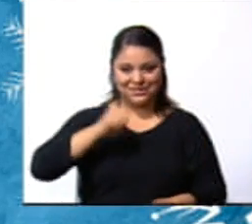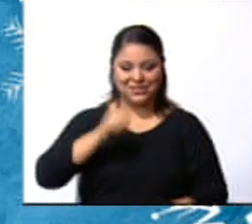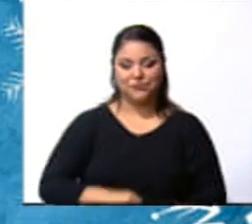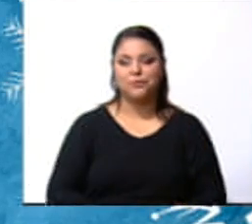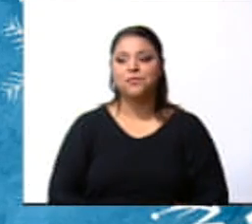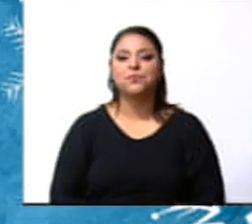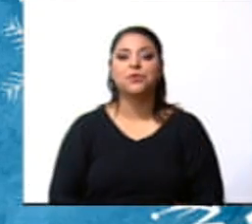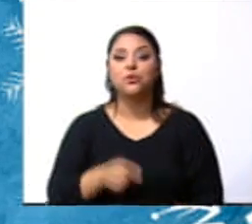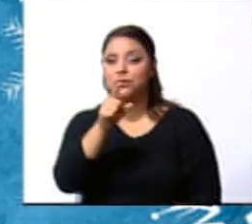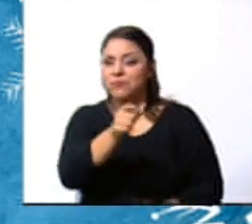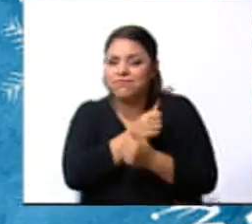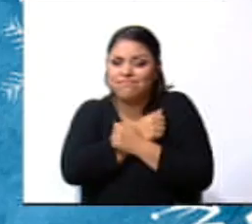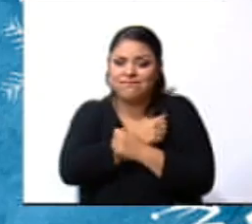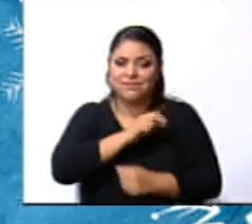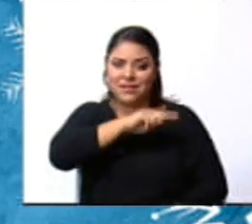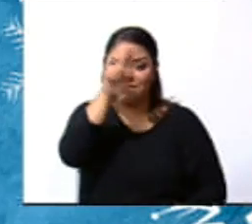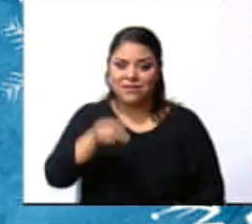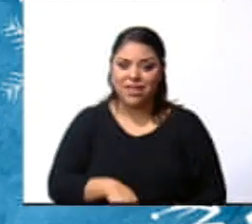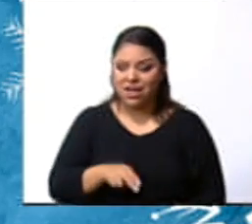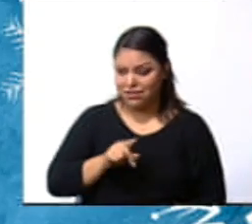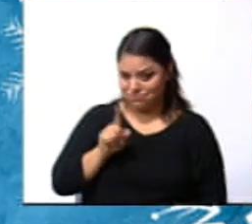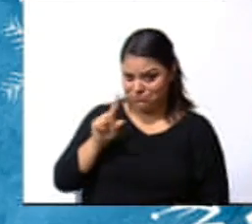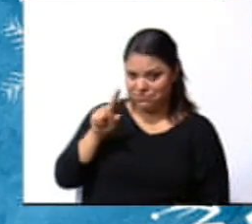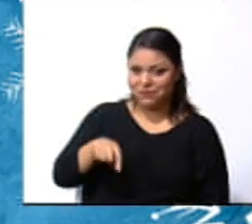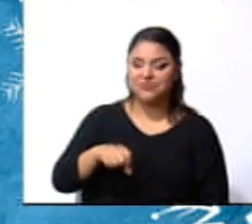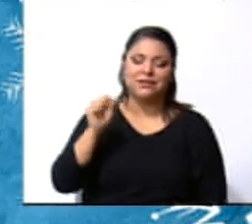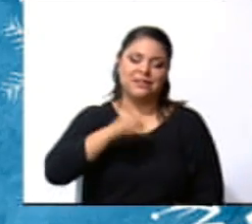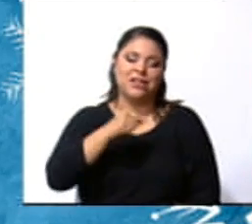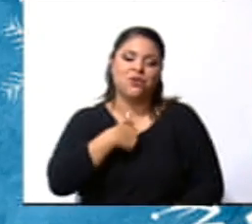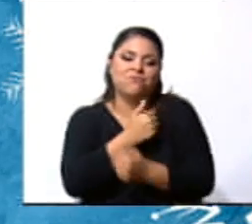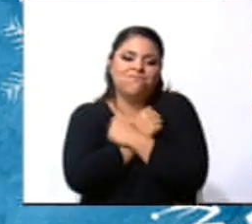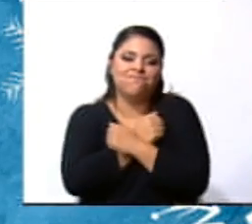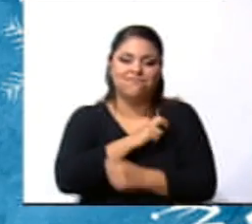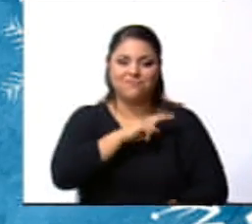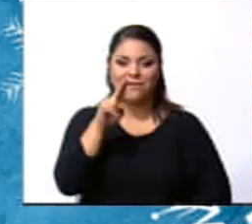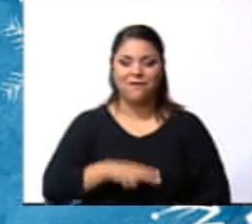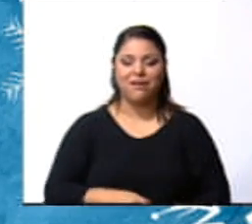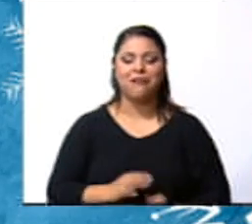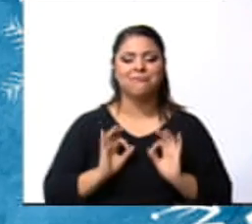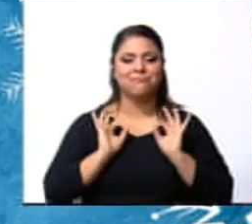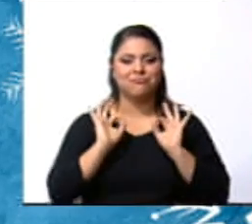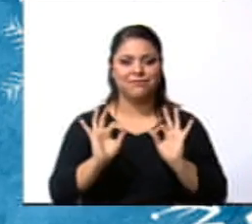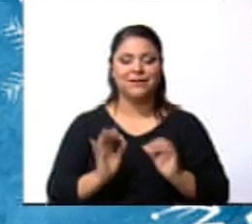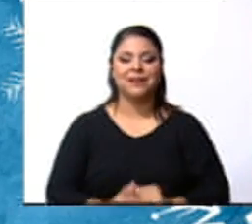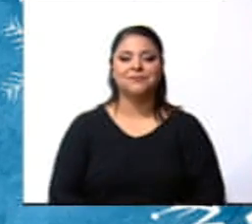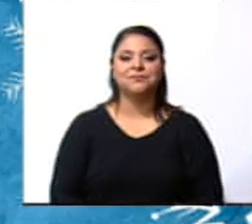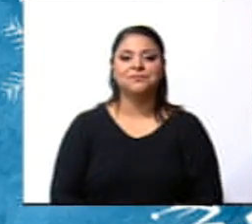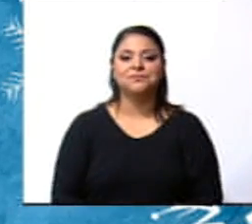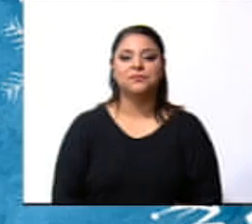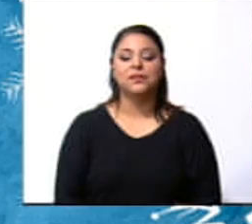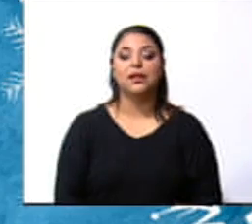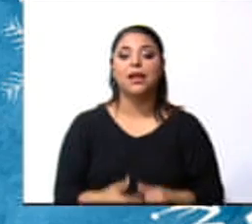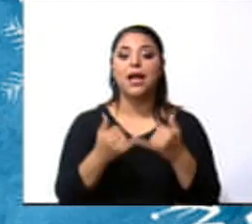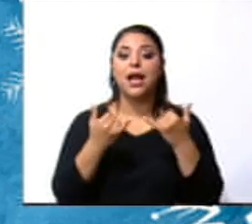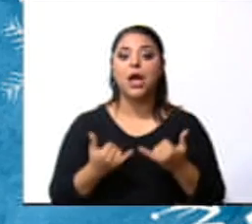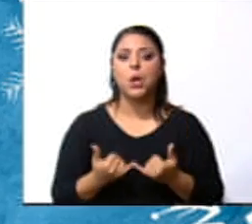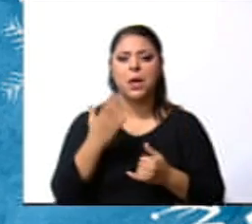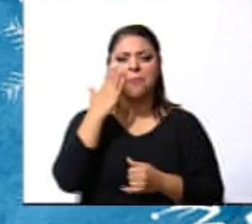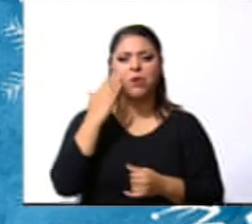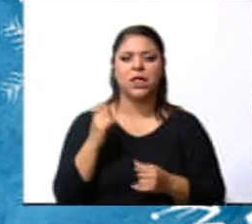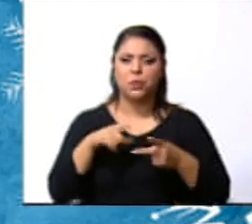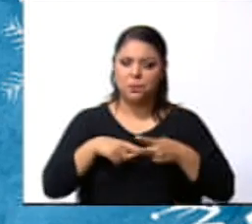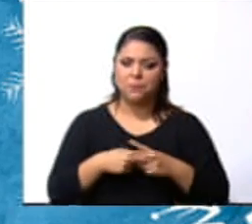you love Christmas? Do you love Christmas? Yes, I do. Good. Now, what about if we start